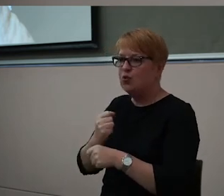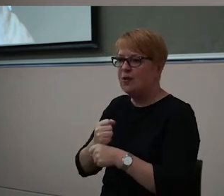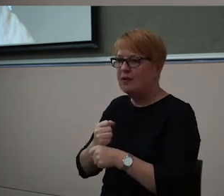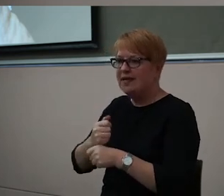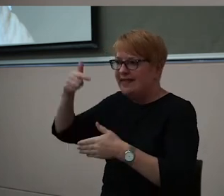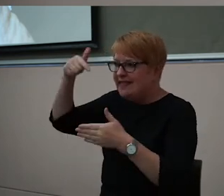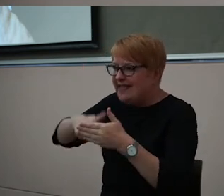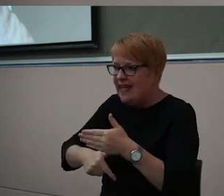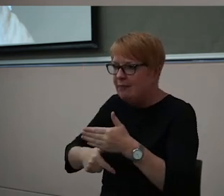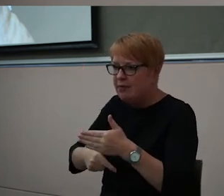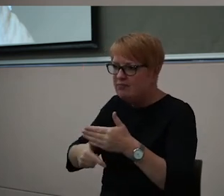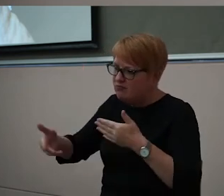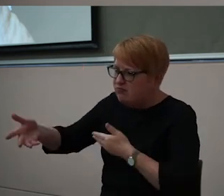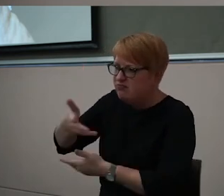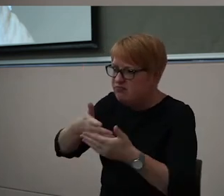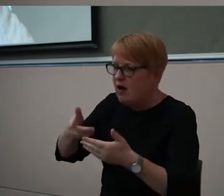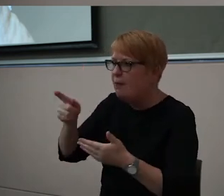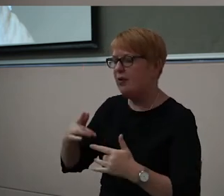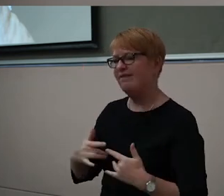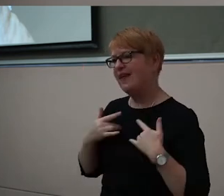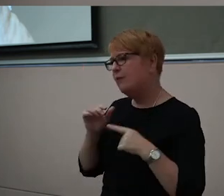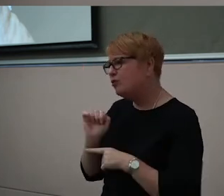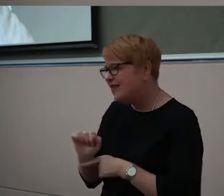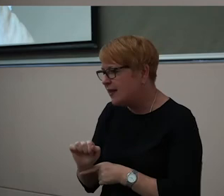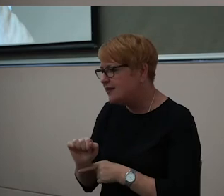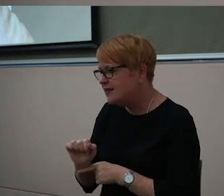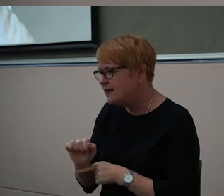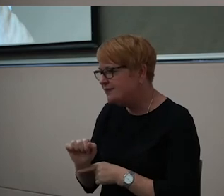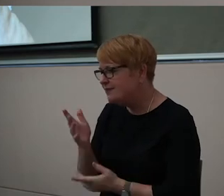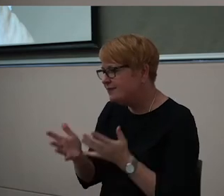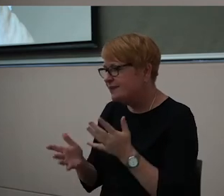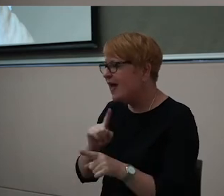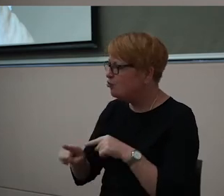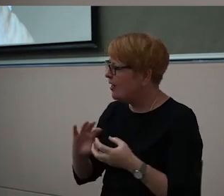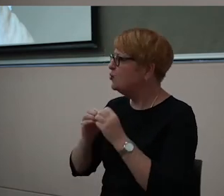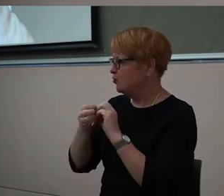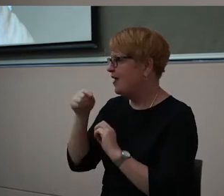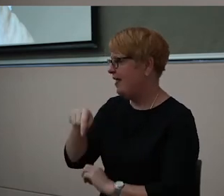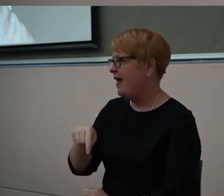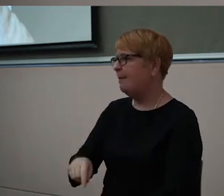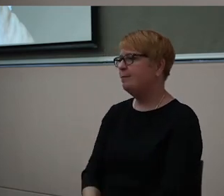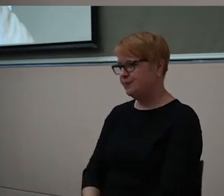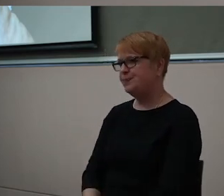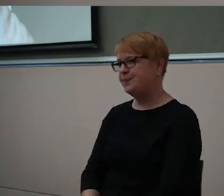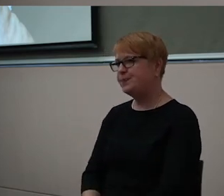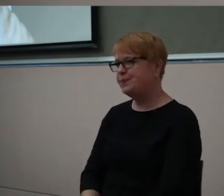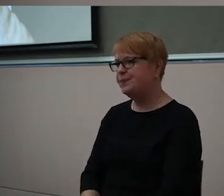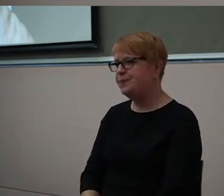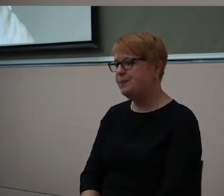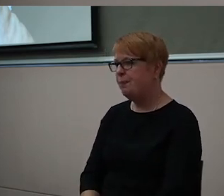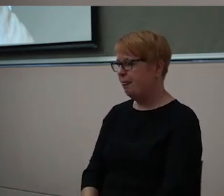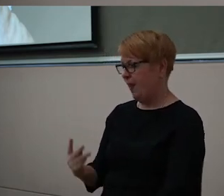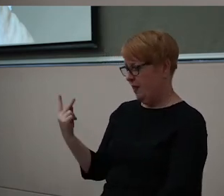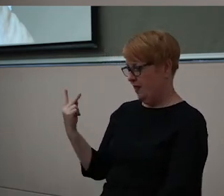That's complicated, but you can try. Yeah, that is a complicated one. I guess when I'm working with